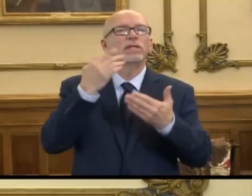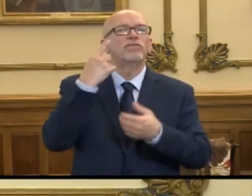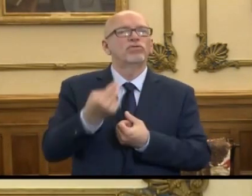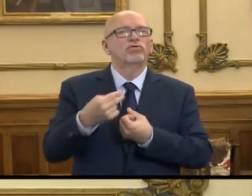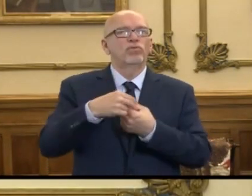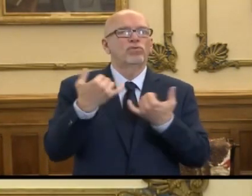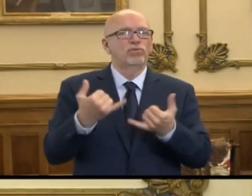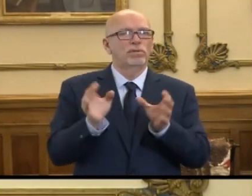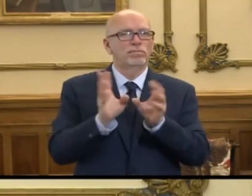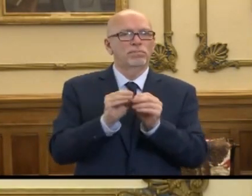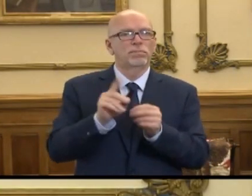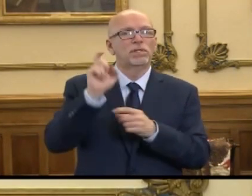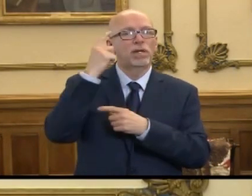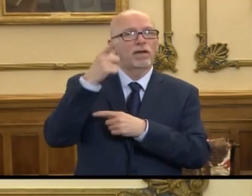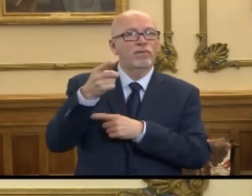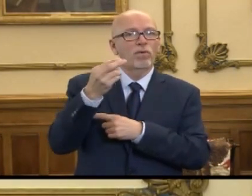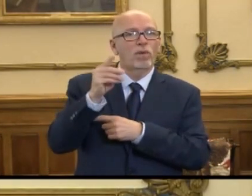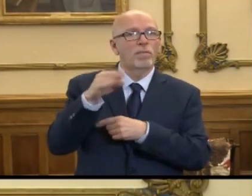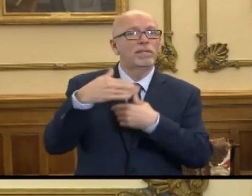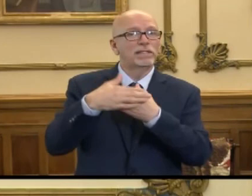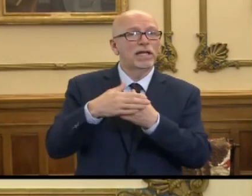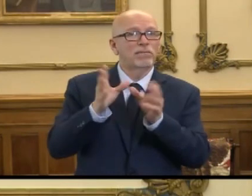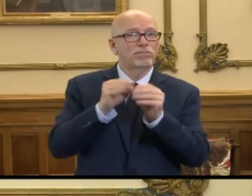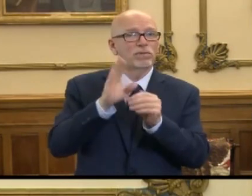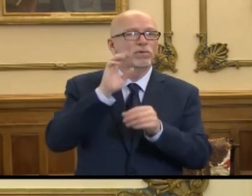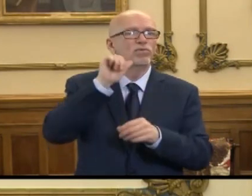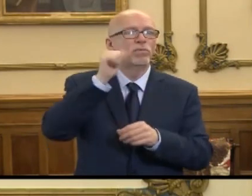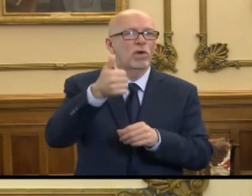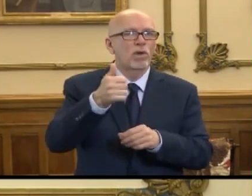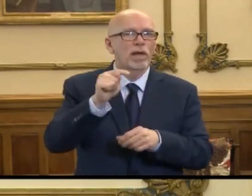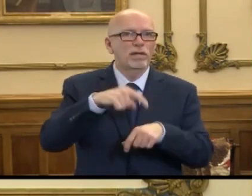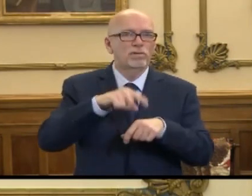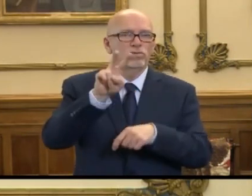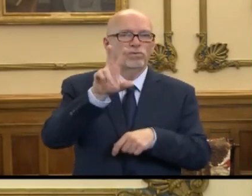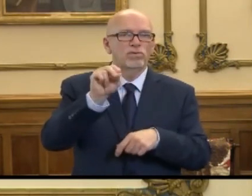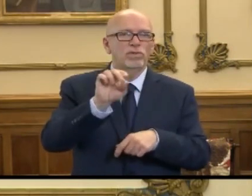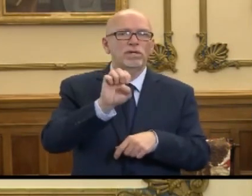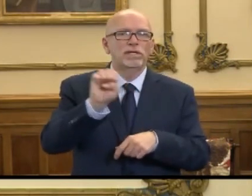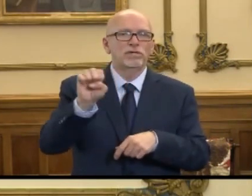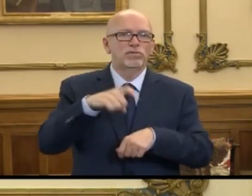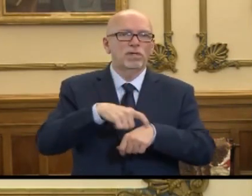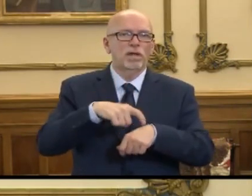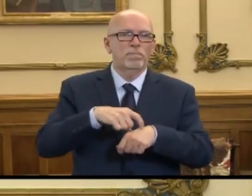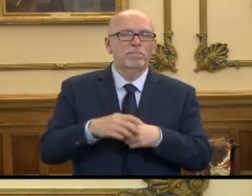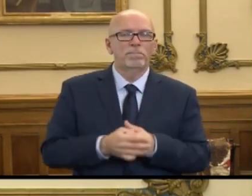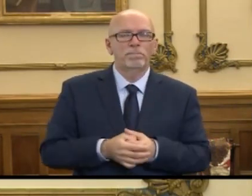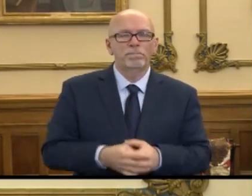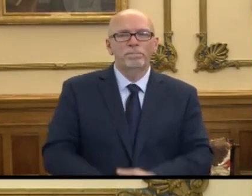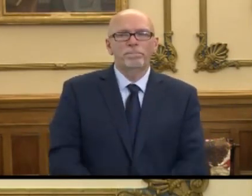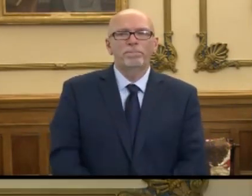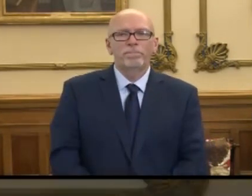today's briefing. Governor Holcomb's next briefing will be tomorrow at 2.30 p.m. Eastern.